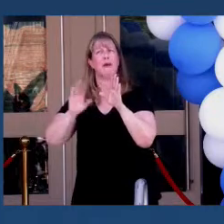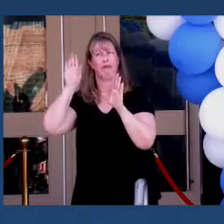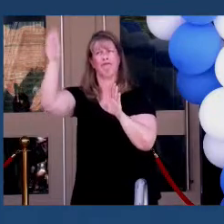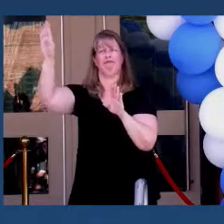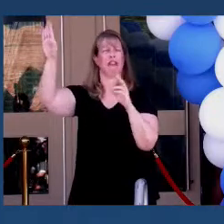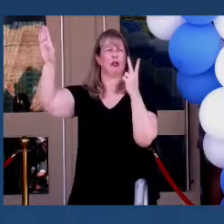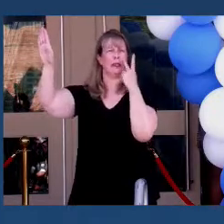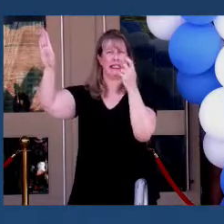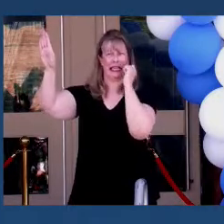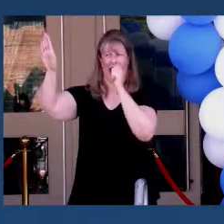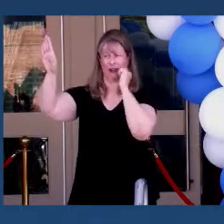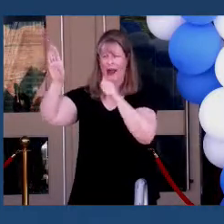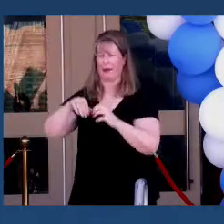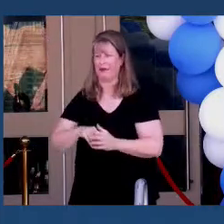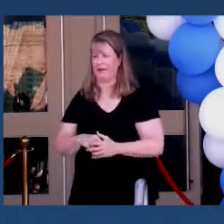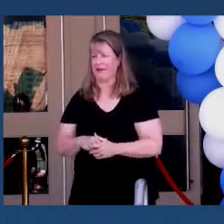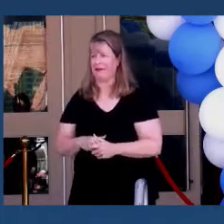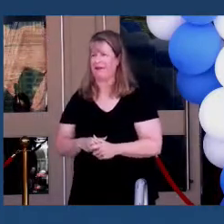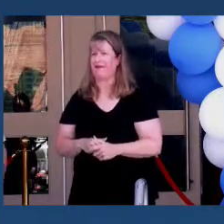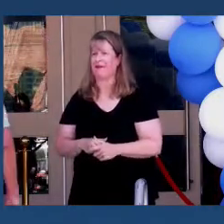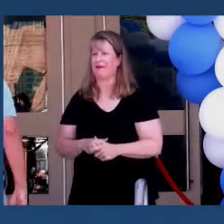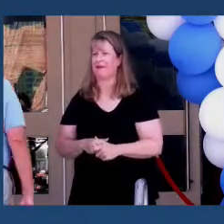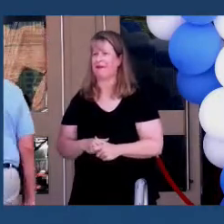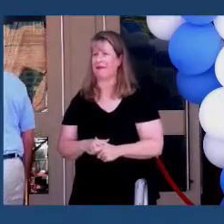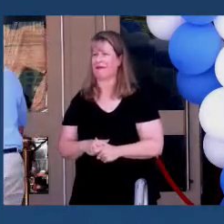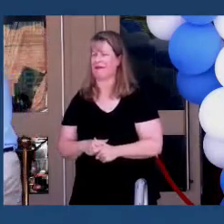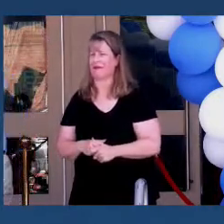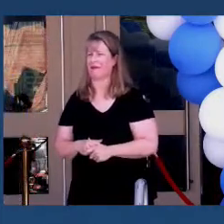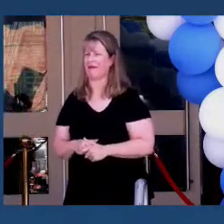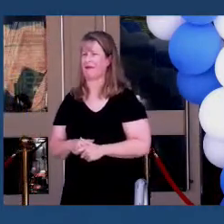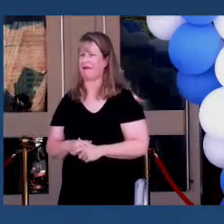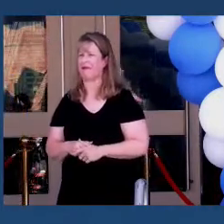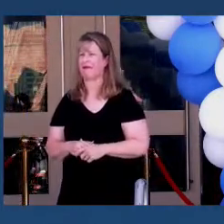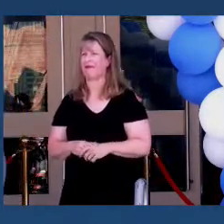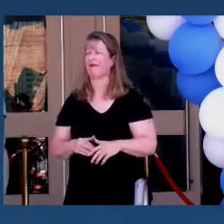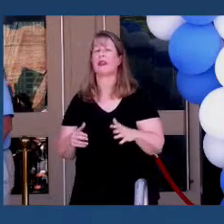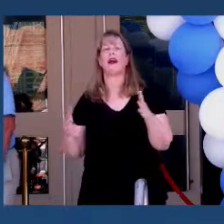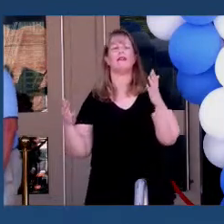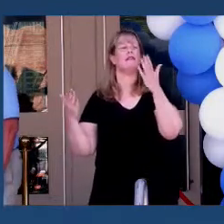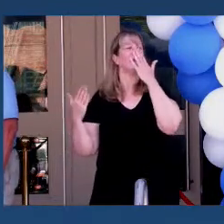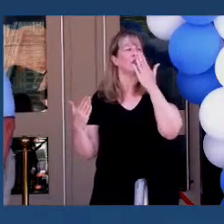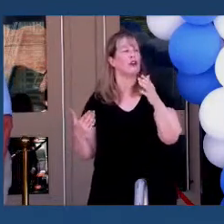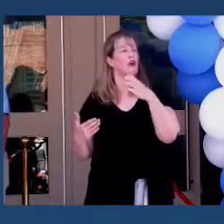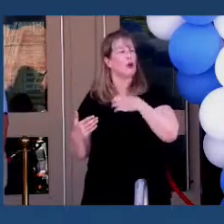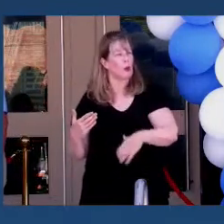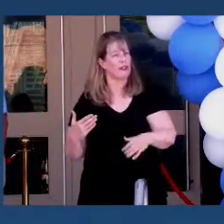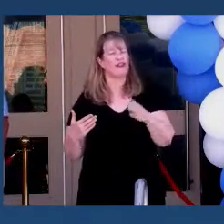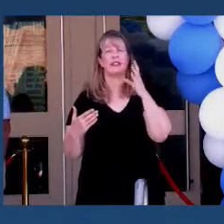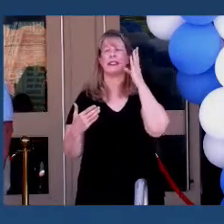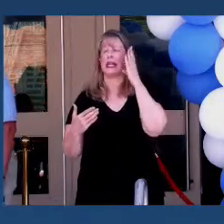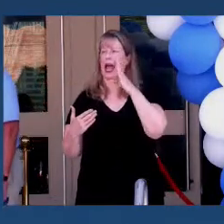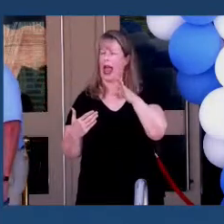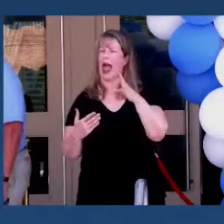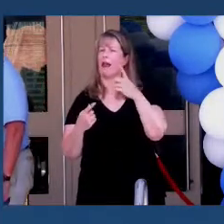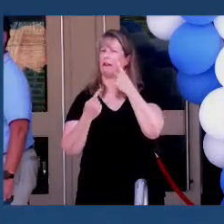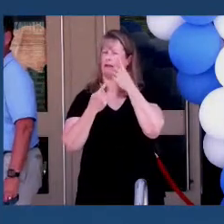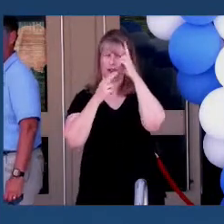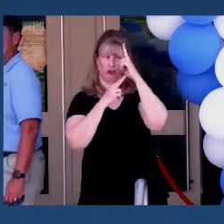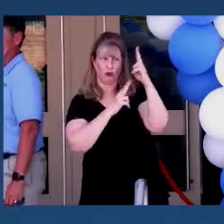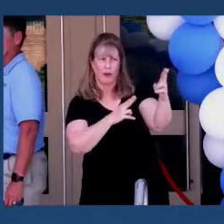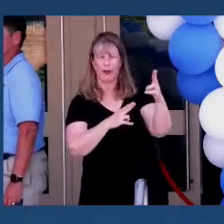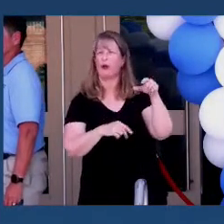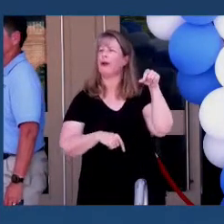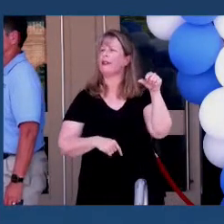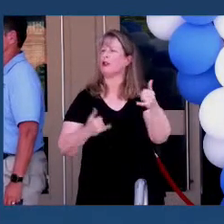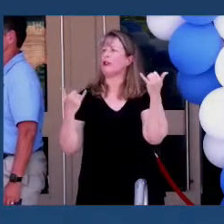them. So this tribute is from the House of Representatives. It extends sincere wishes and directs a tribute to be presented on this